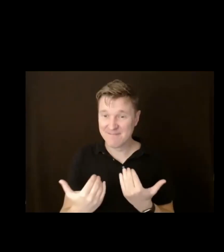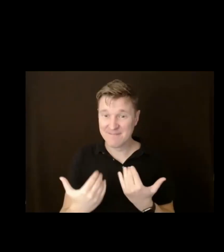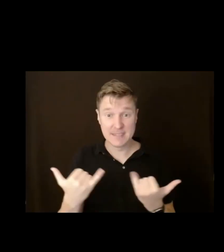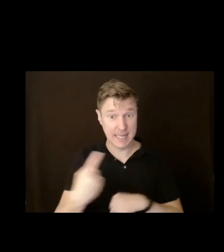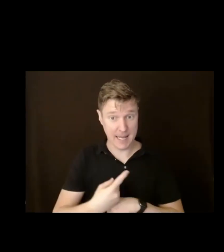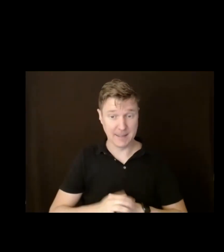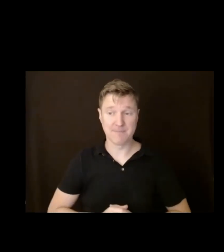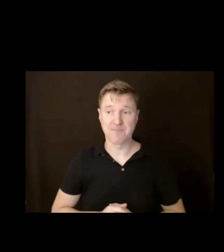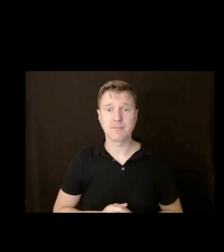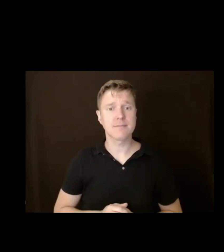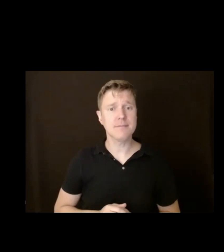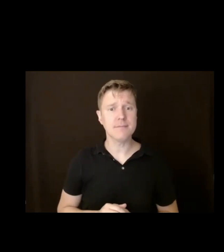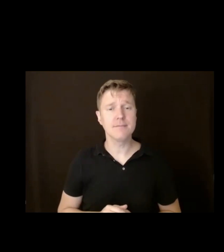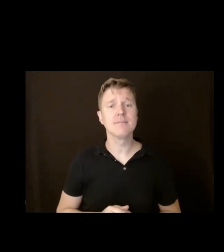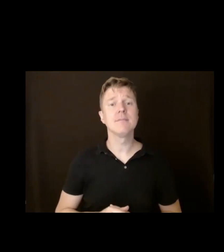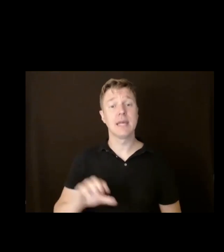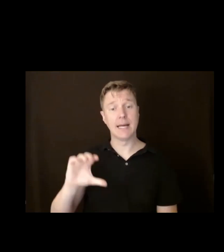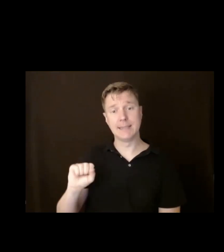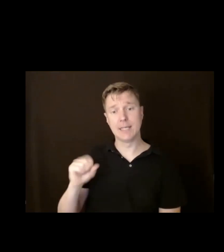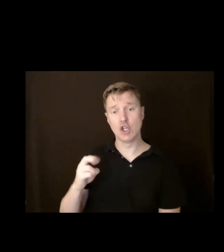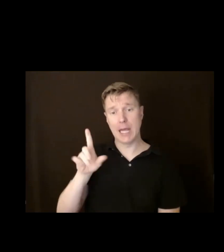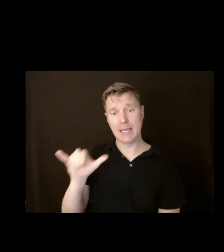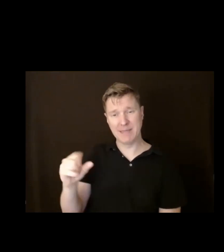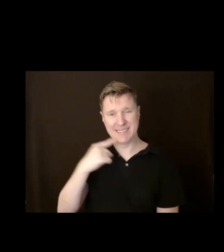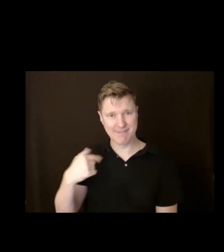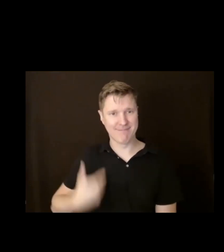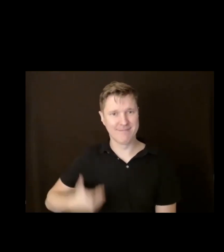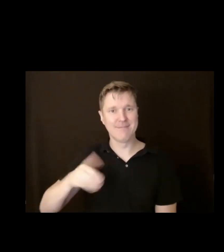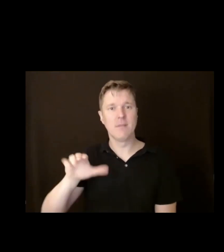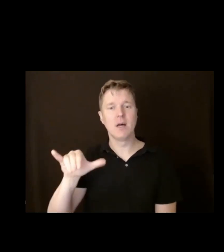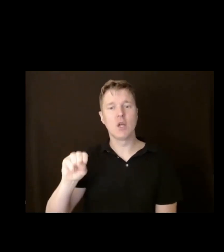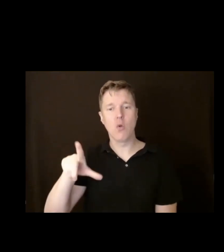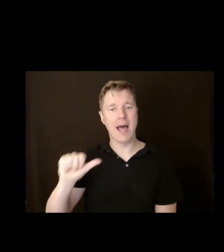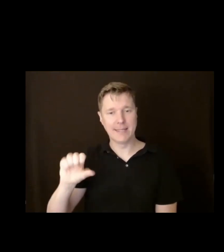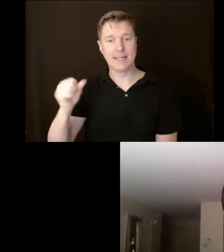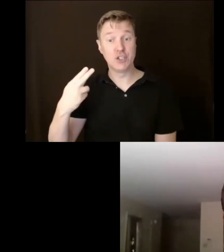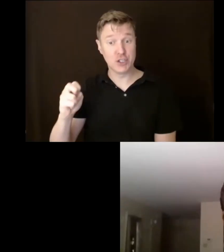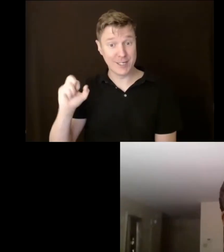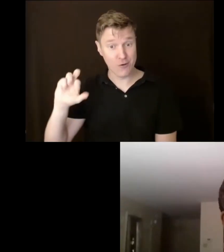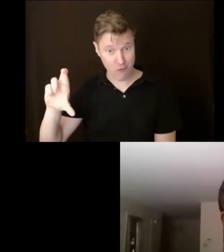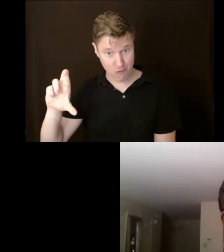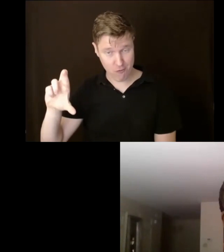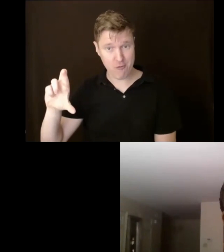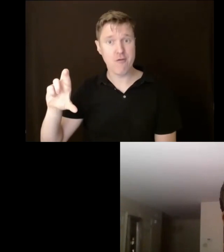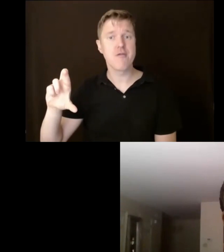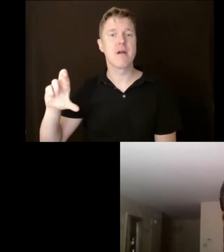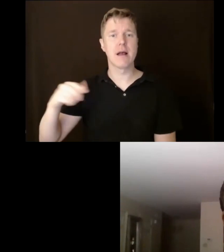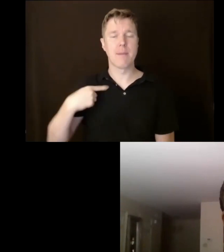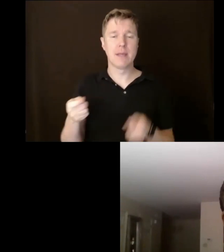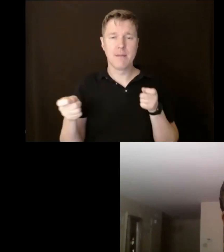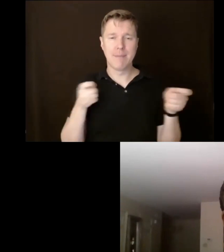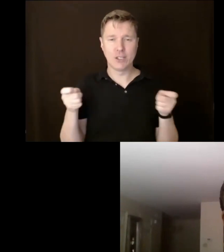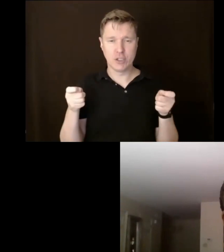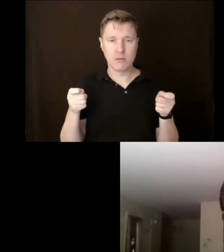today. As Shelby said, I'm Yolanda Edrington, she, her pronouns. I am the managing director